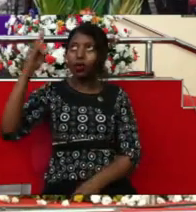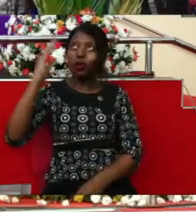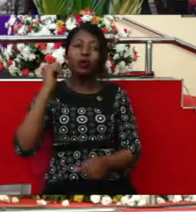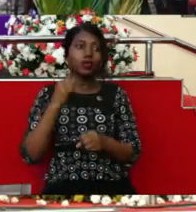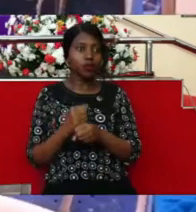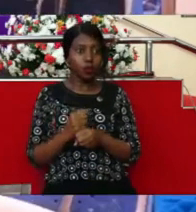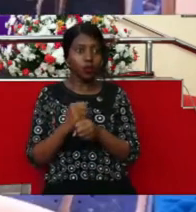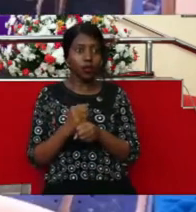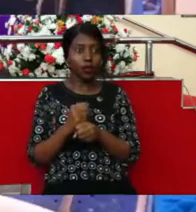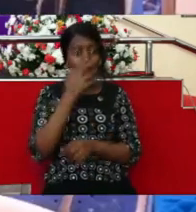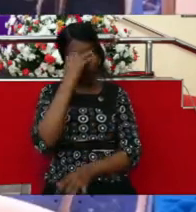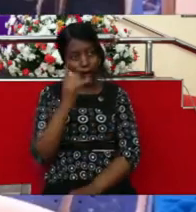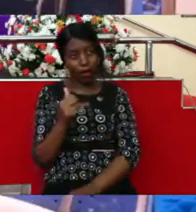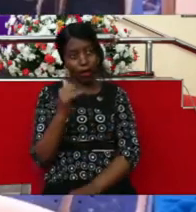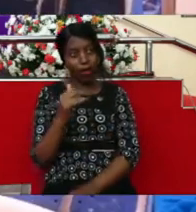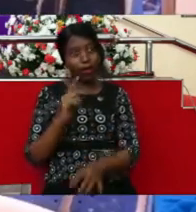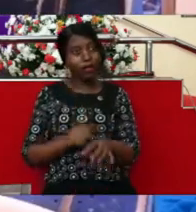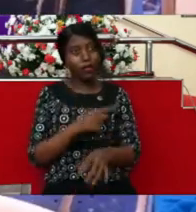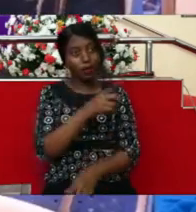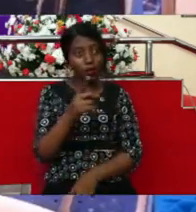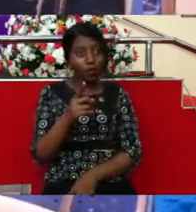Because when you are a participant,